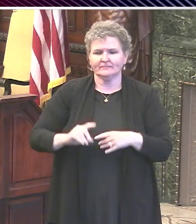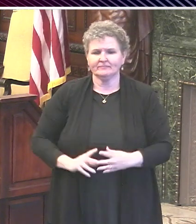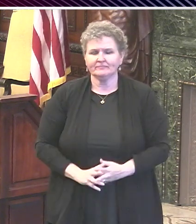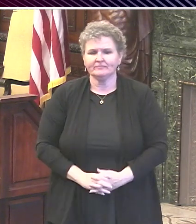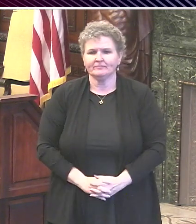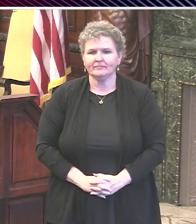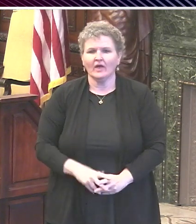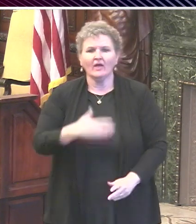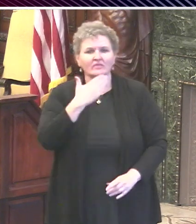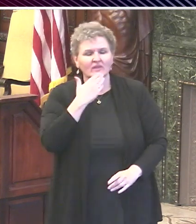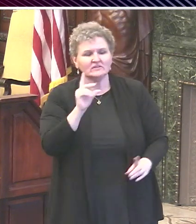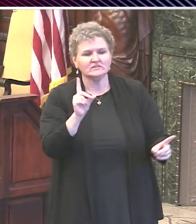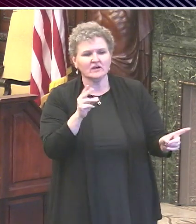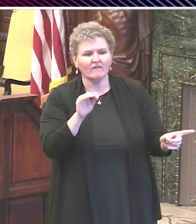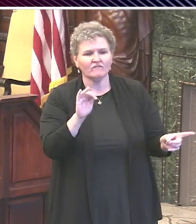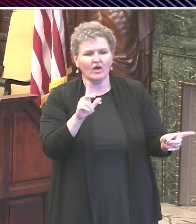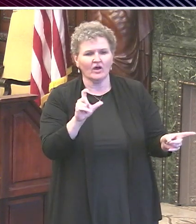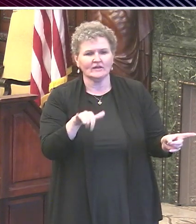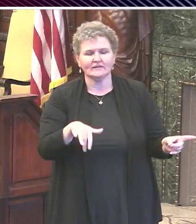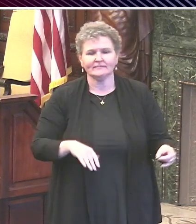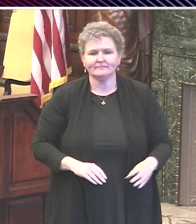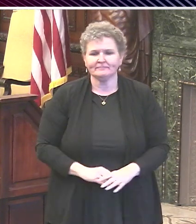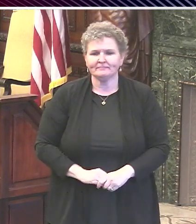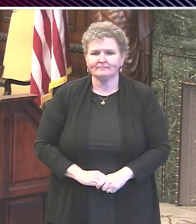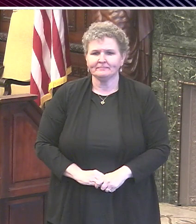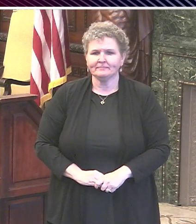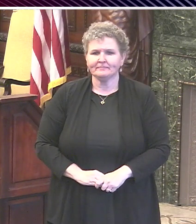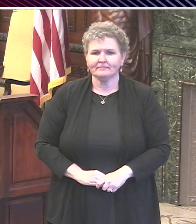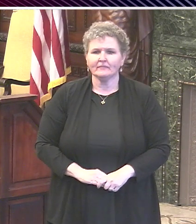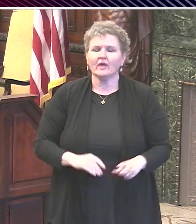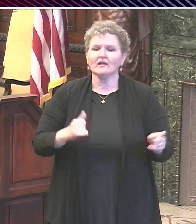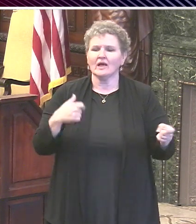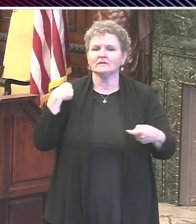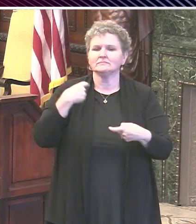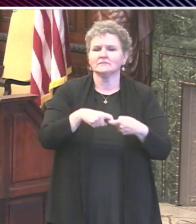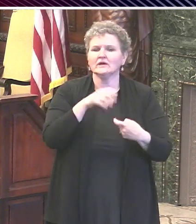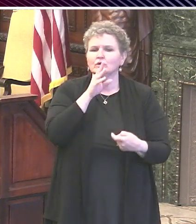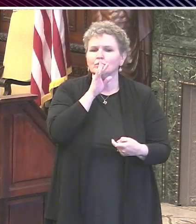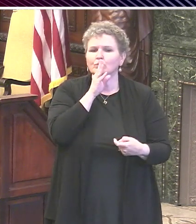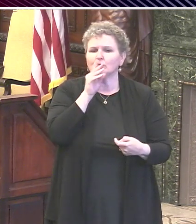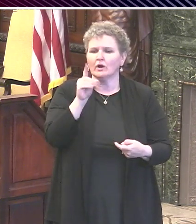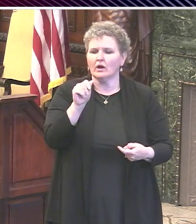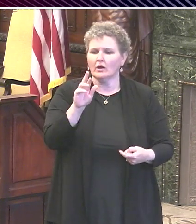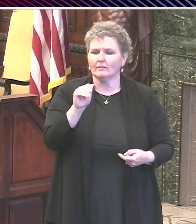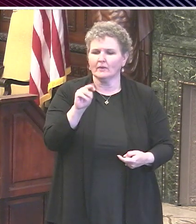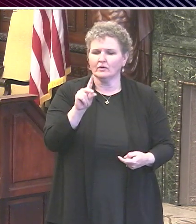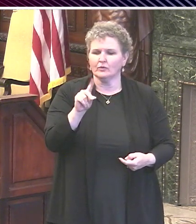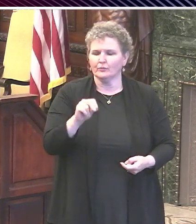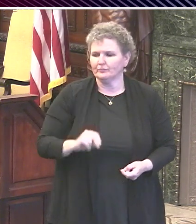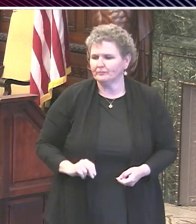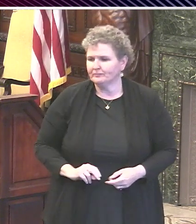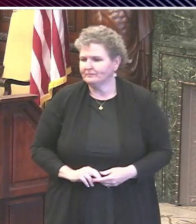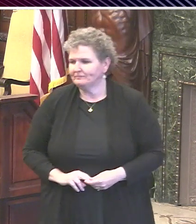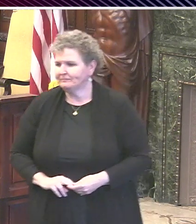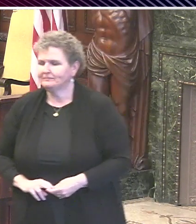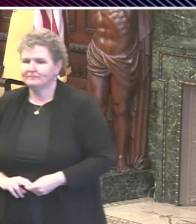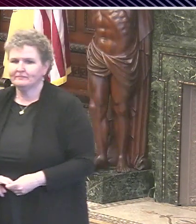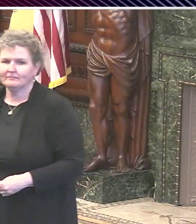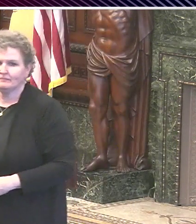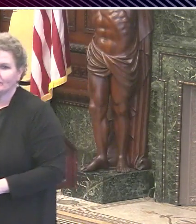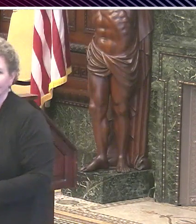Thank you, Dr. Farley. We are now going to turn it over to Armando for the Spanish language translation of Dr. Farley's remarks.